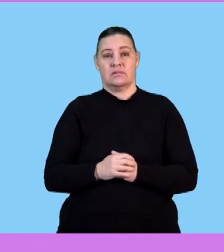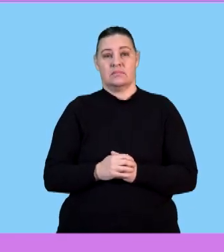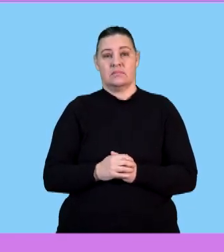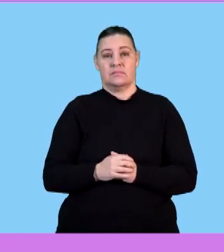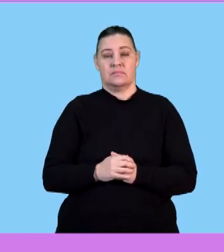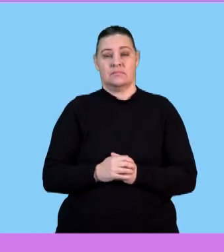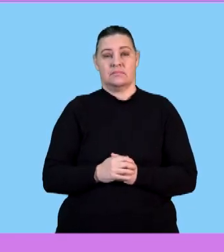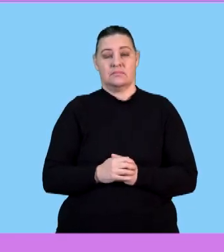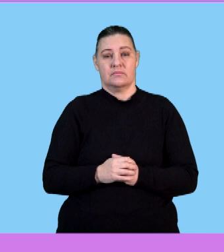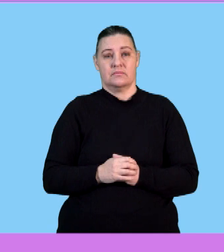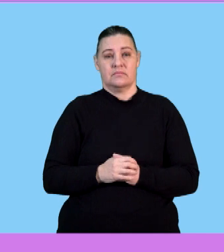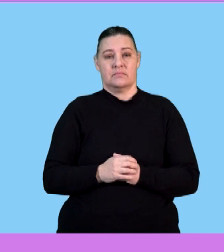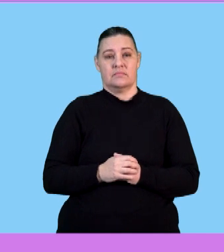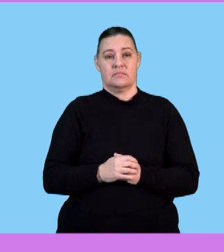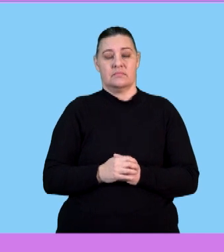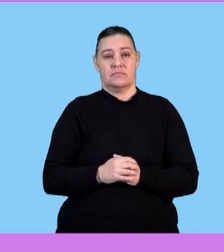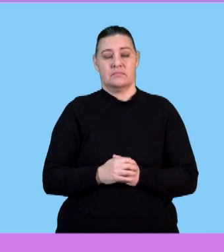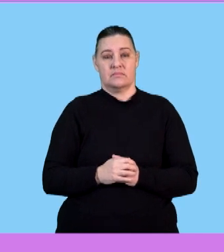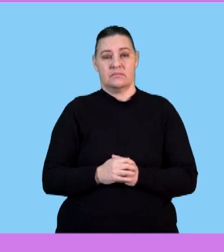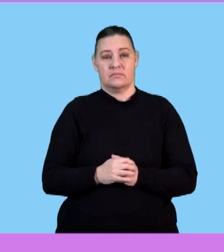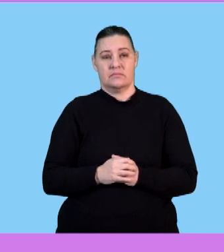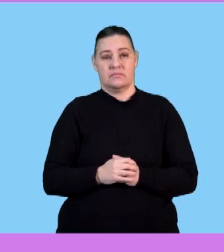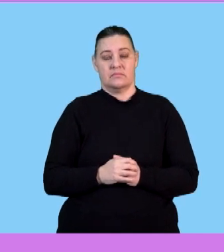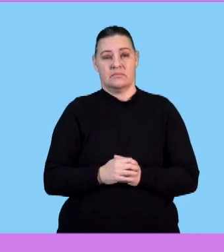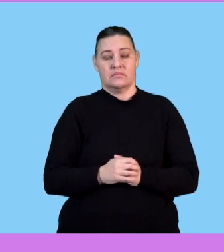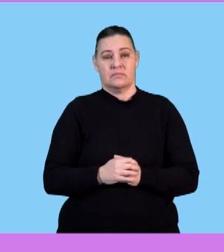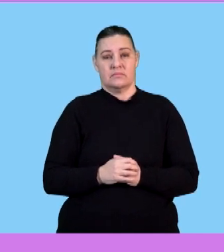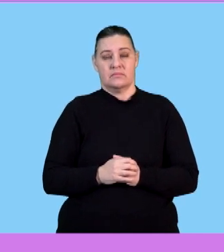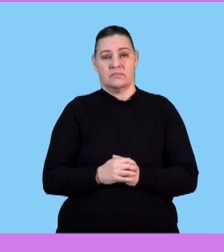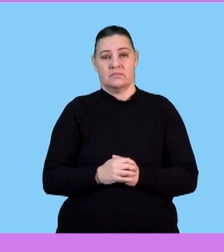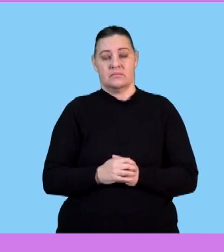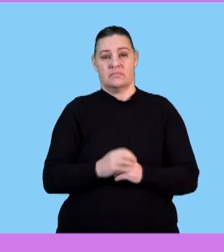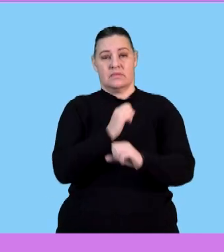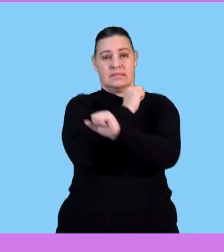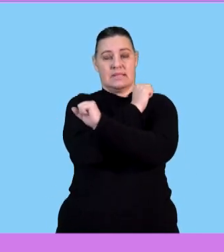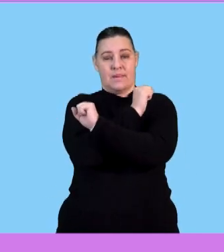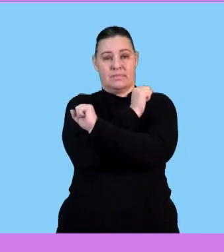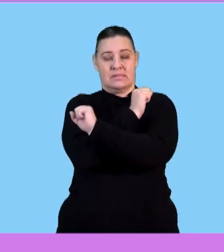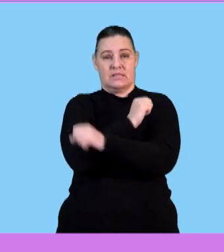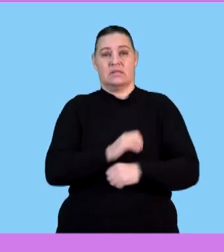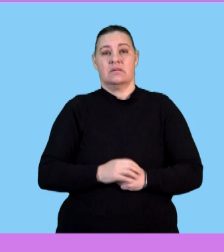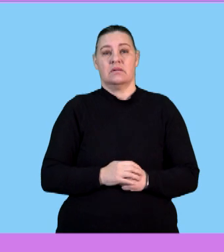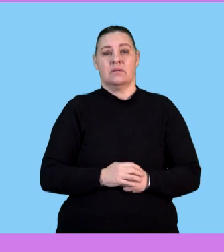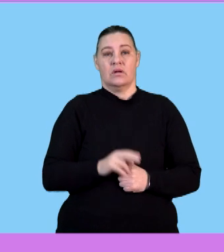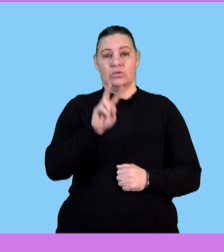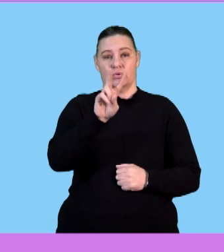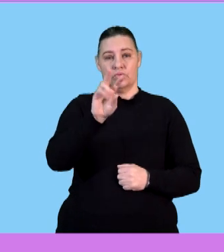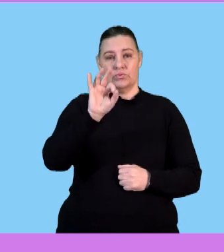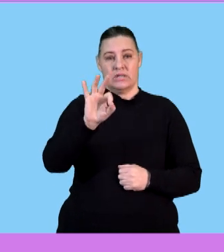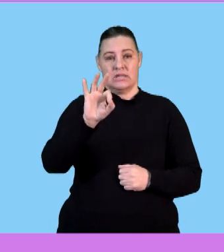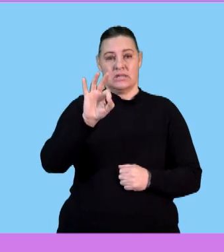Okay. It looks like a strange looking one. That's better. Off becomes times the